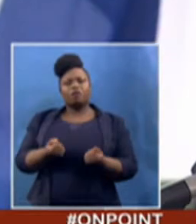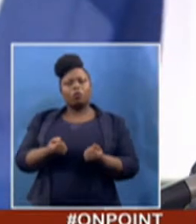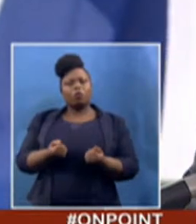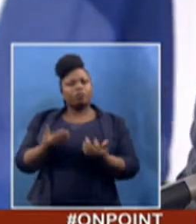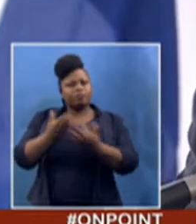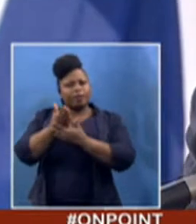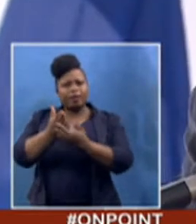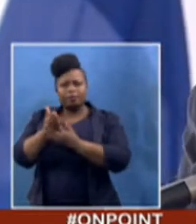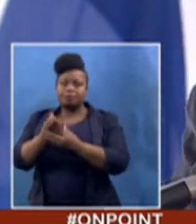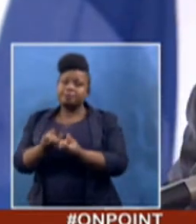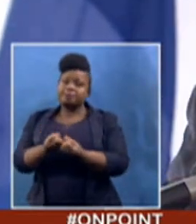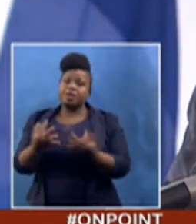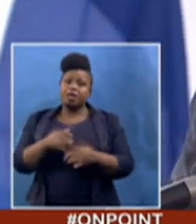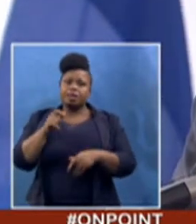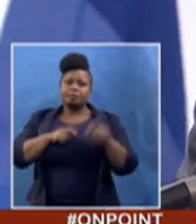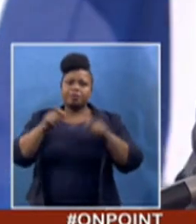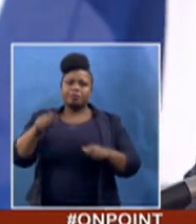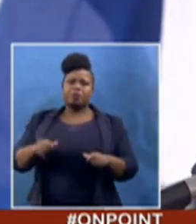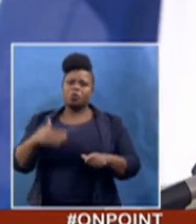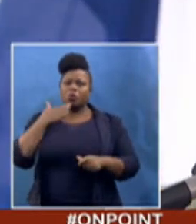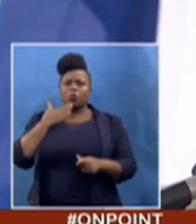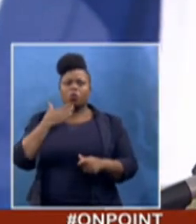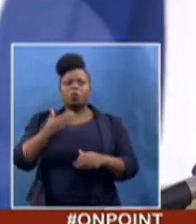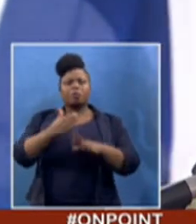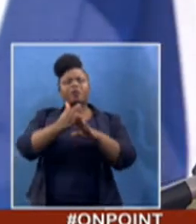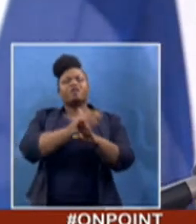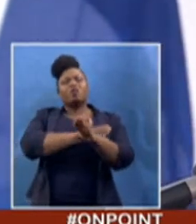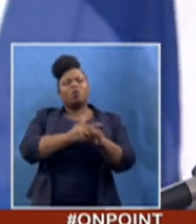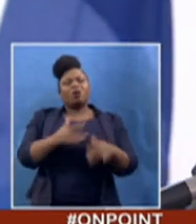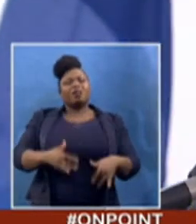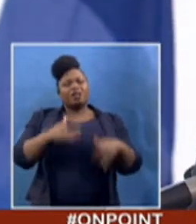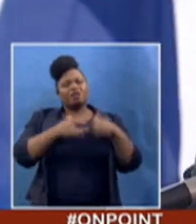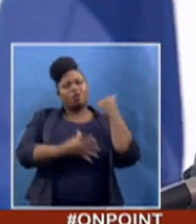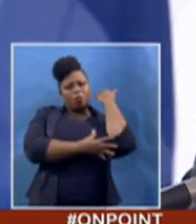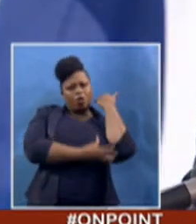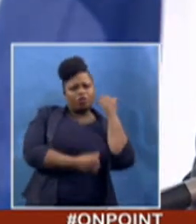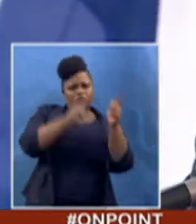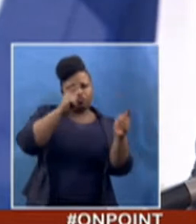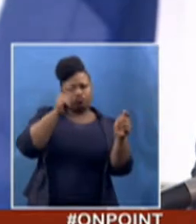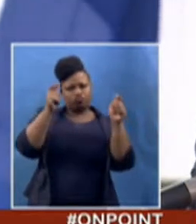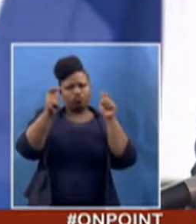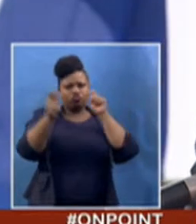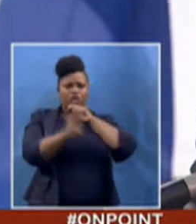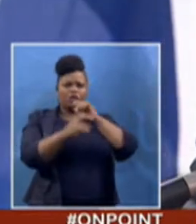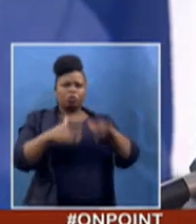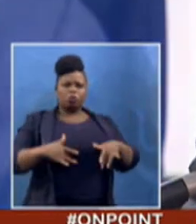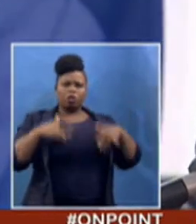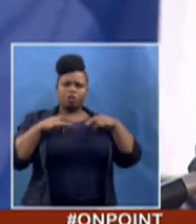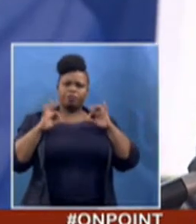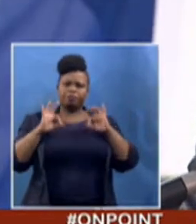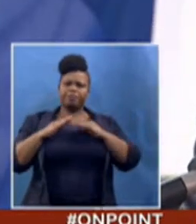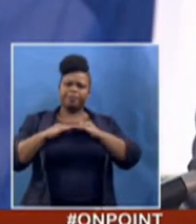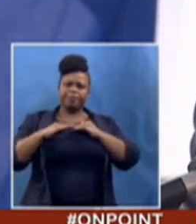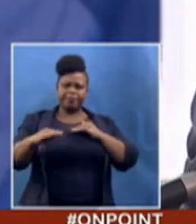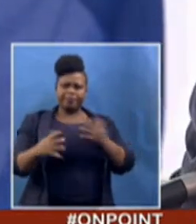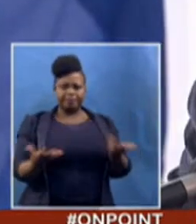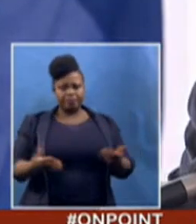people out of abject poverty. But we cannot celebrate Freedom